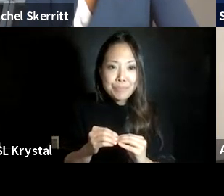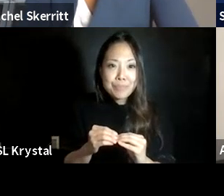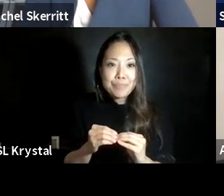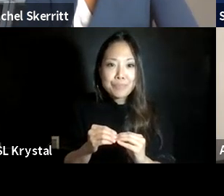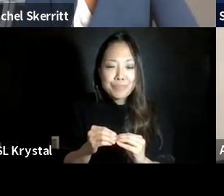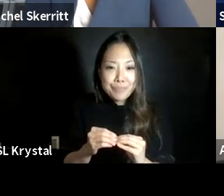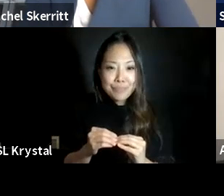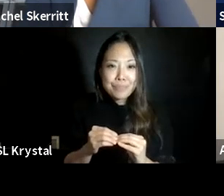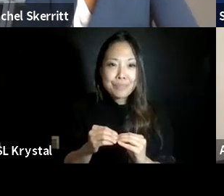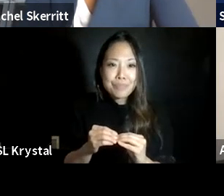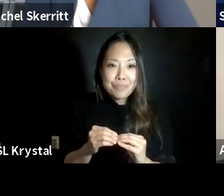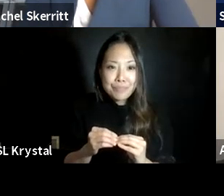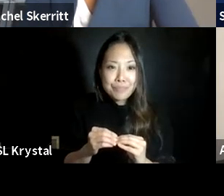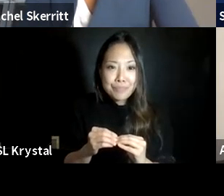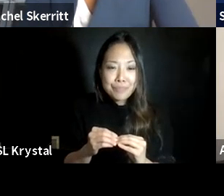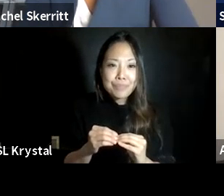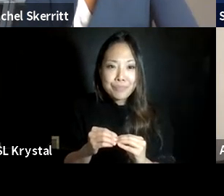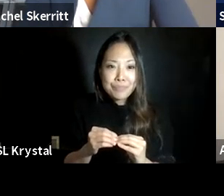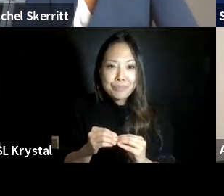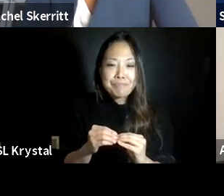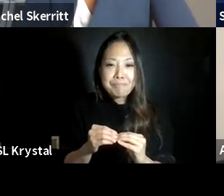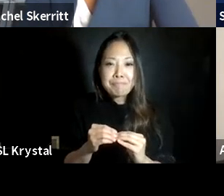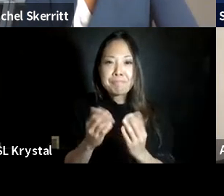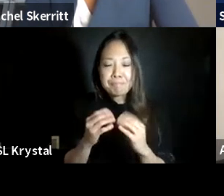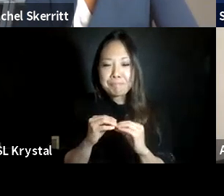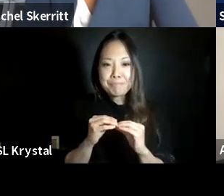around it than just gut. But